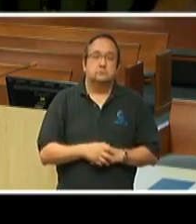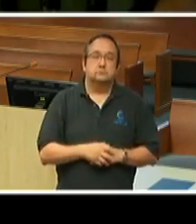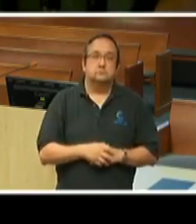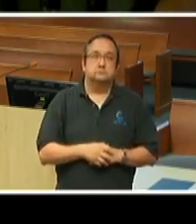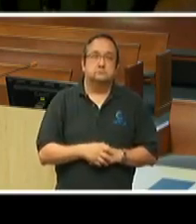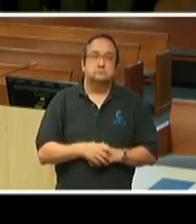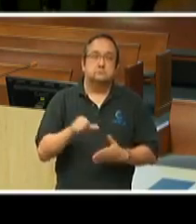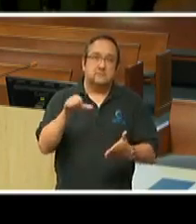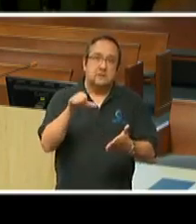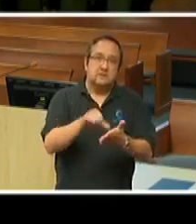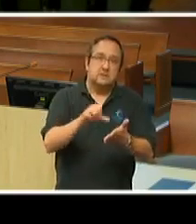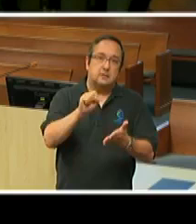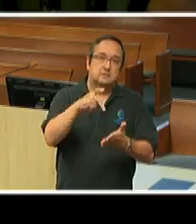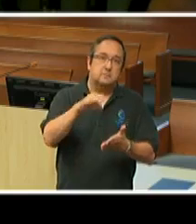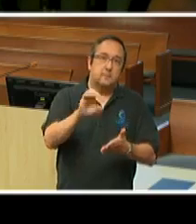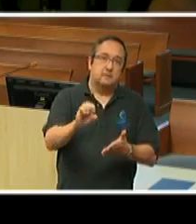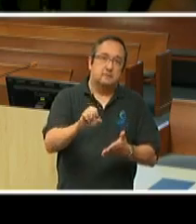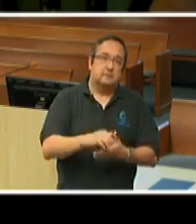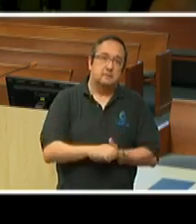Hit the space bar.